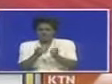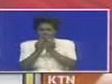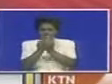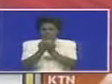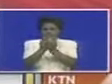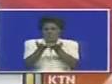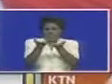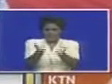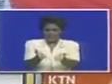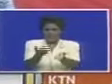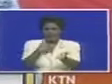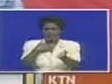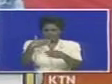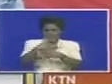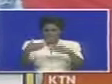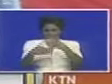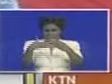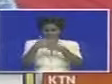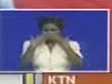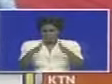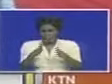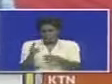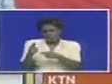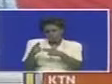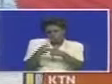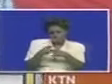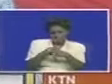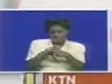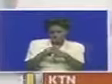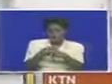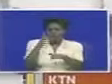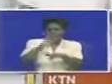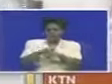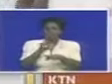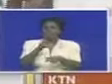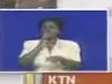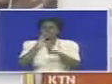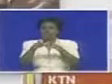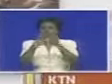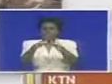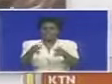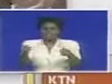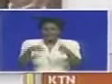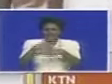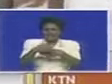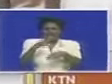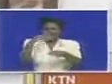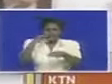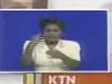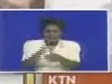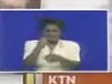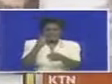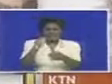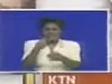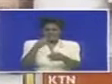is already under construction and will soon be at sea. Badala ya Kenya kupata zaidi ya shilingi bilioni 12 kila